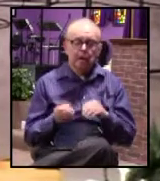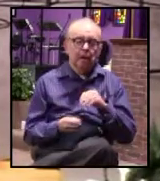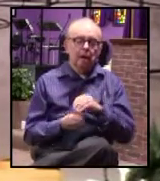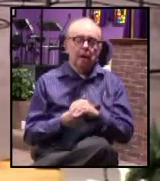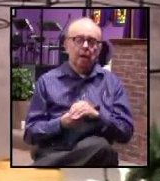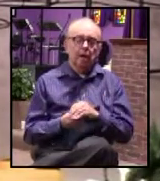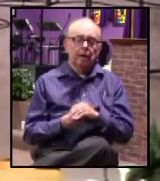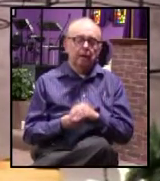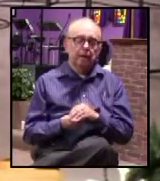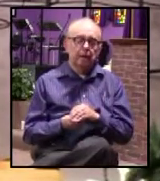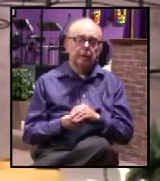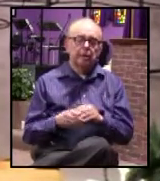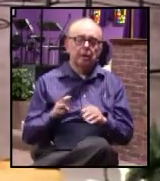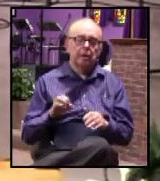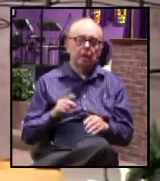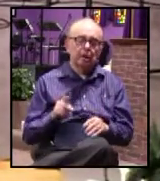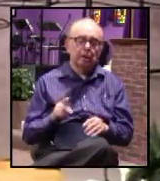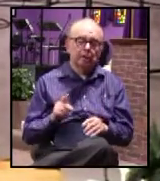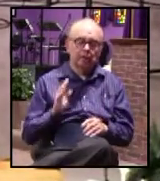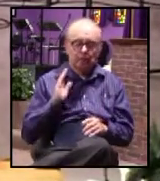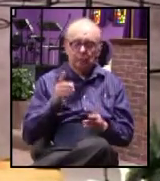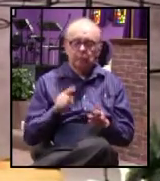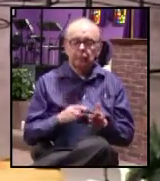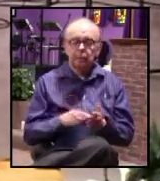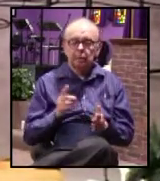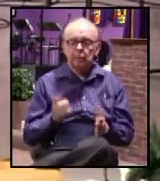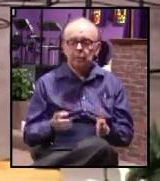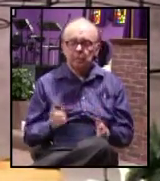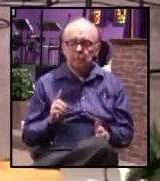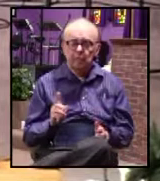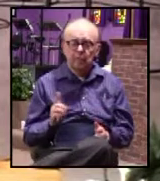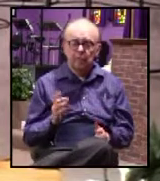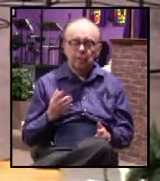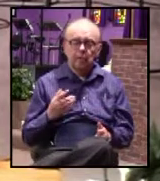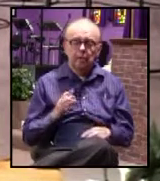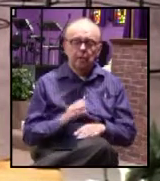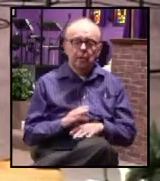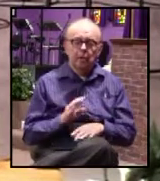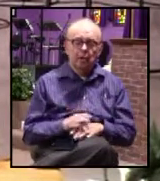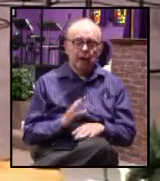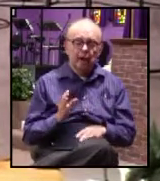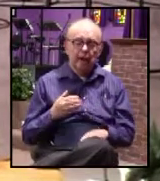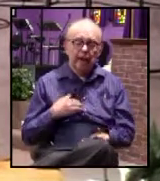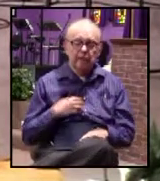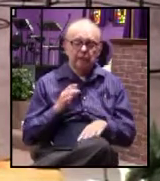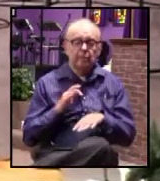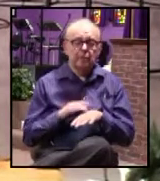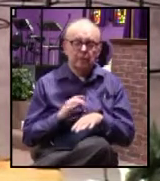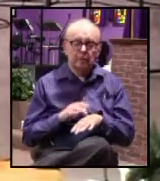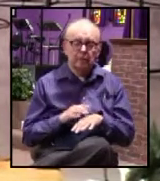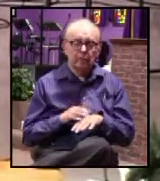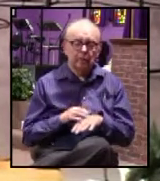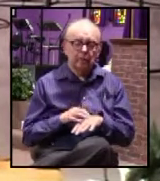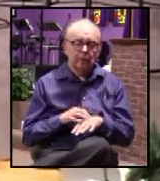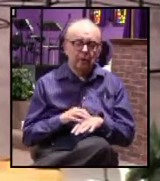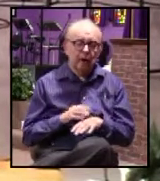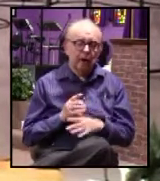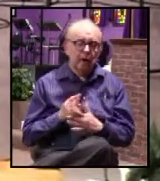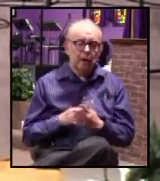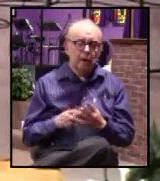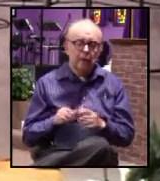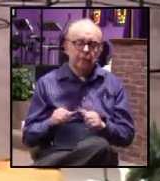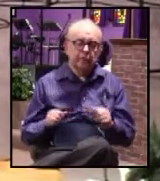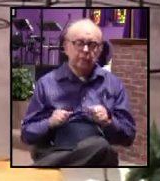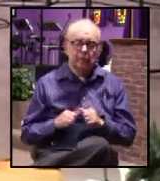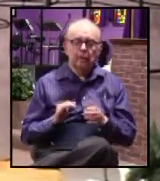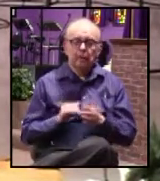the next map. And I'm going to show you where this church has reached. And in what neighborhoods